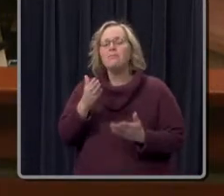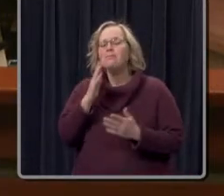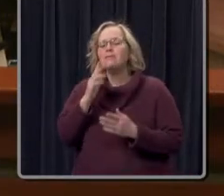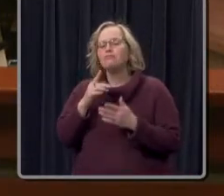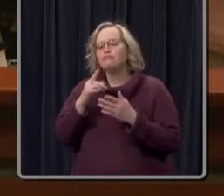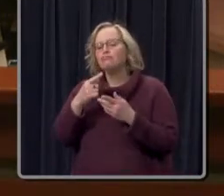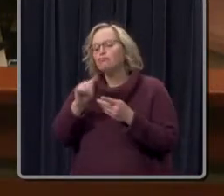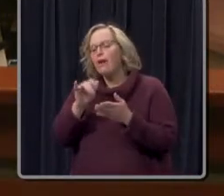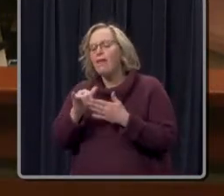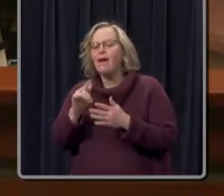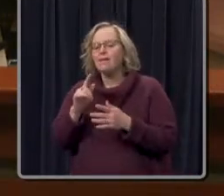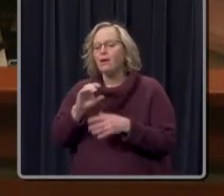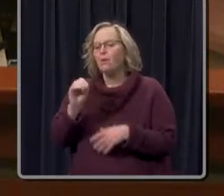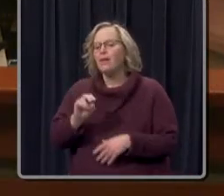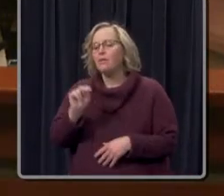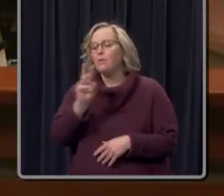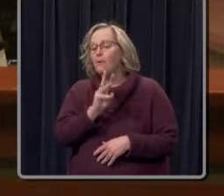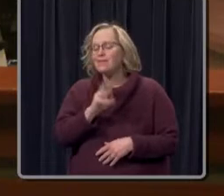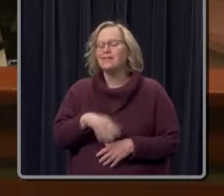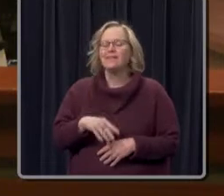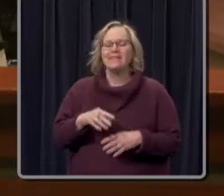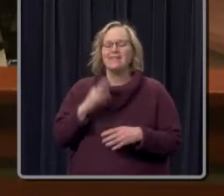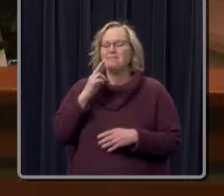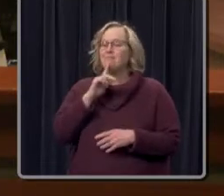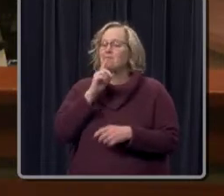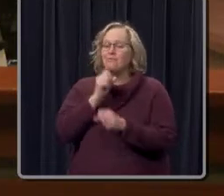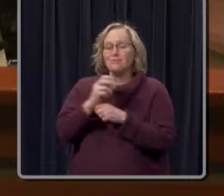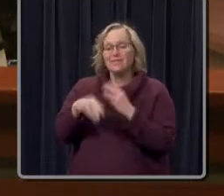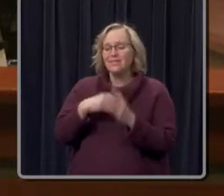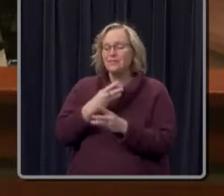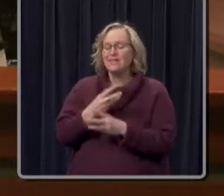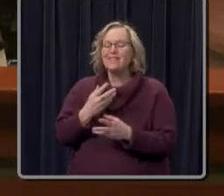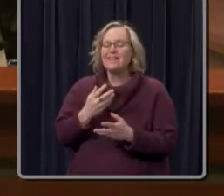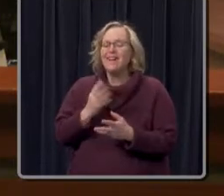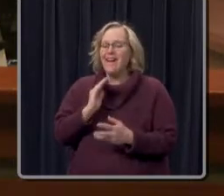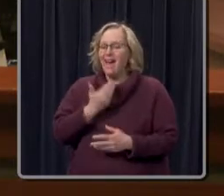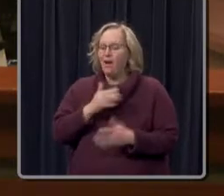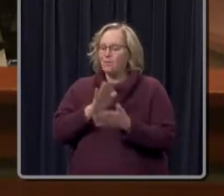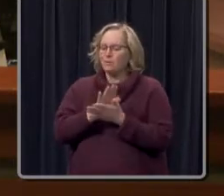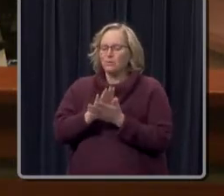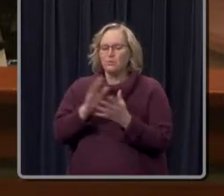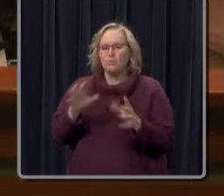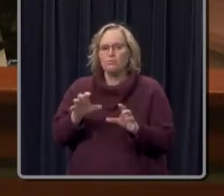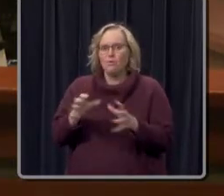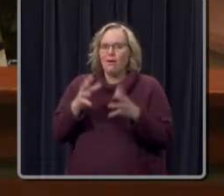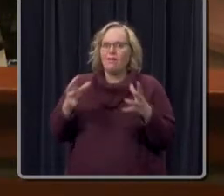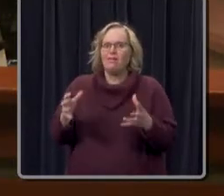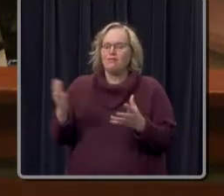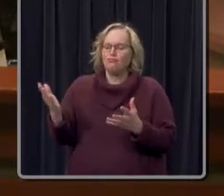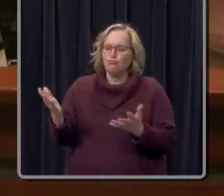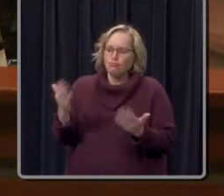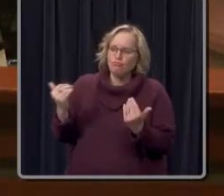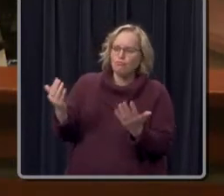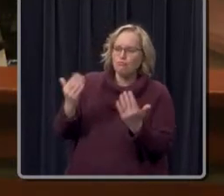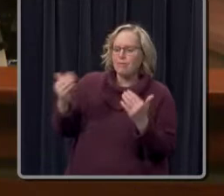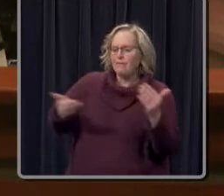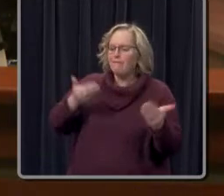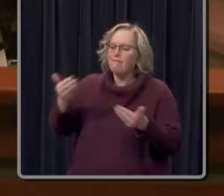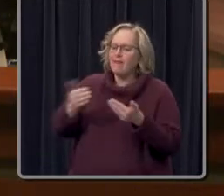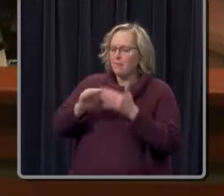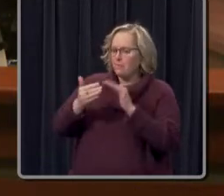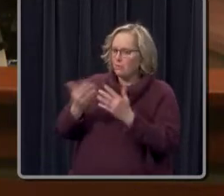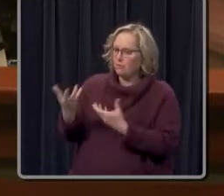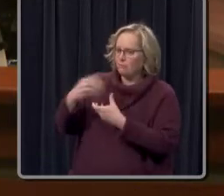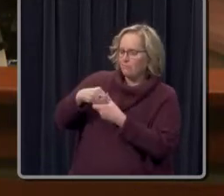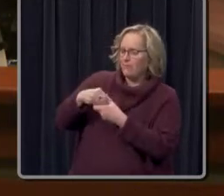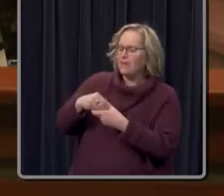But the reality is that our schools are doing a lot of cool things to bring our community in. And so, as many of you said, just keep coming, keep being involved. That's